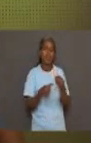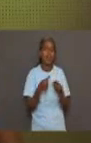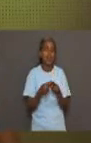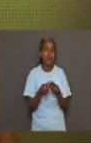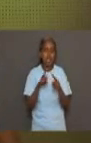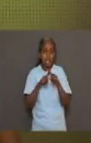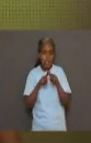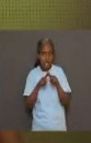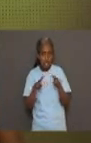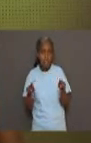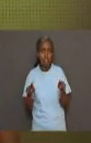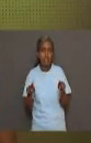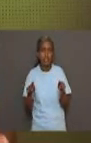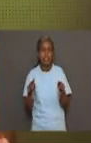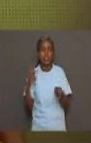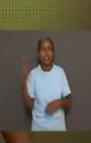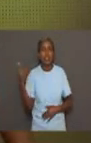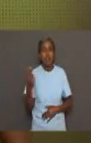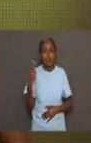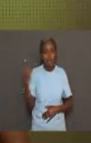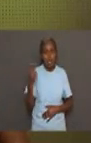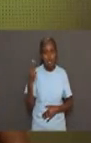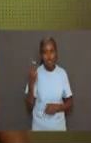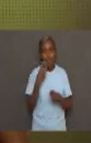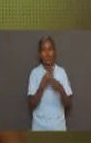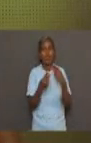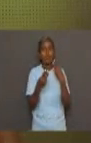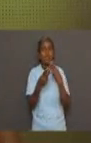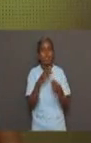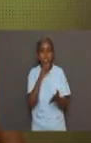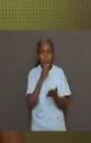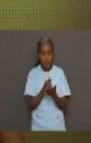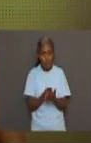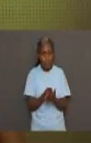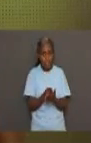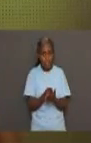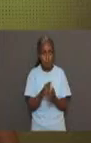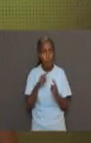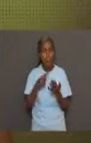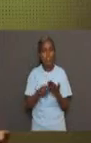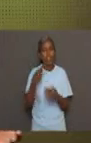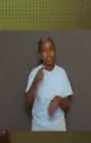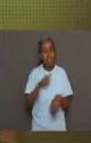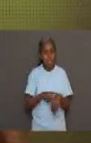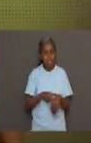more about the different applications of mathematical proofs.